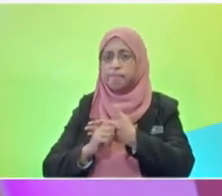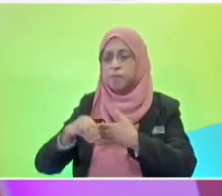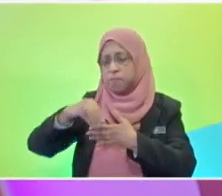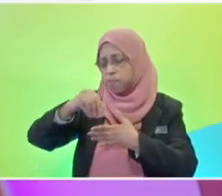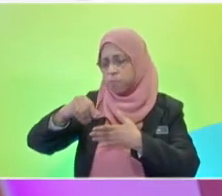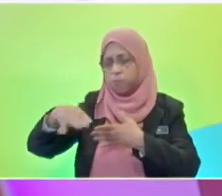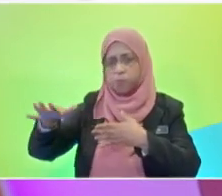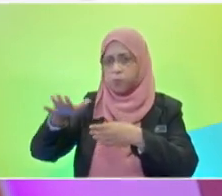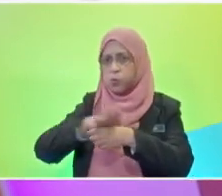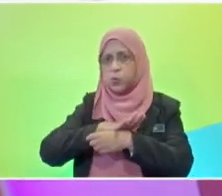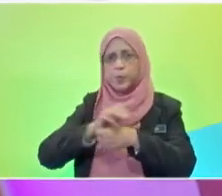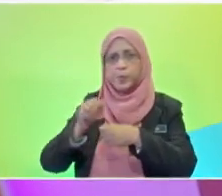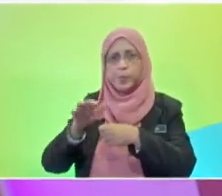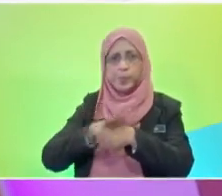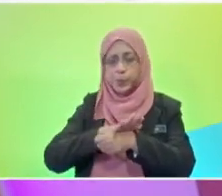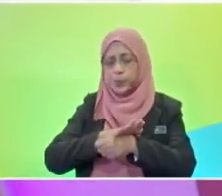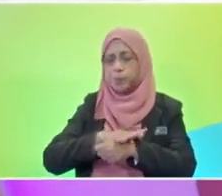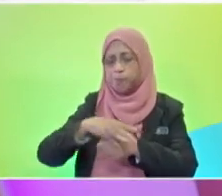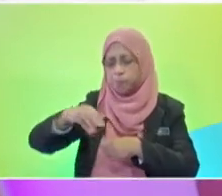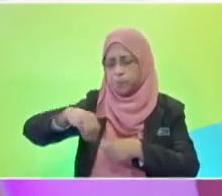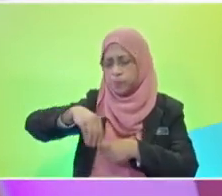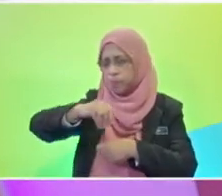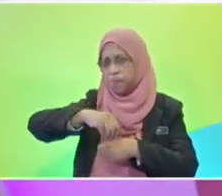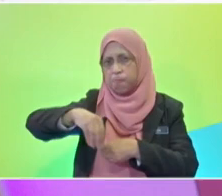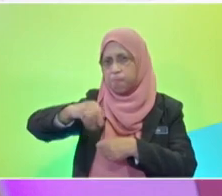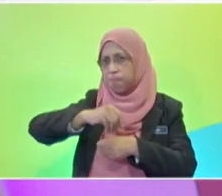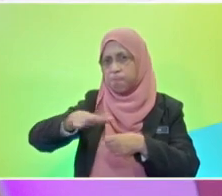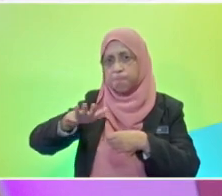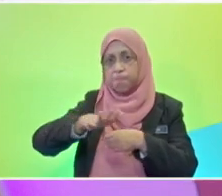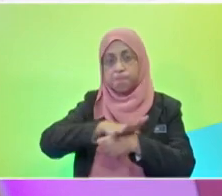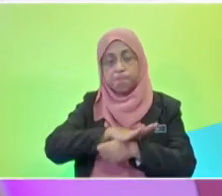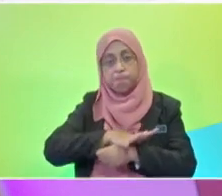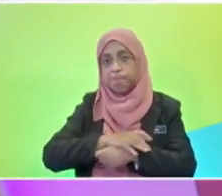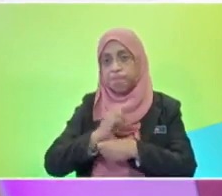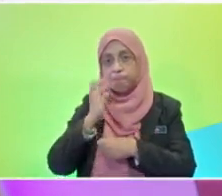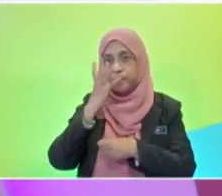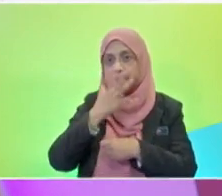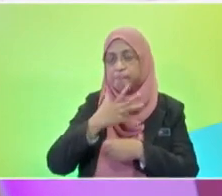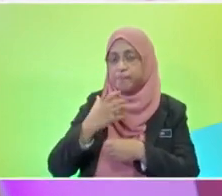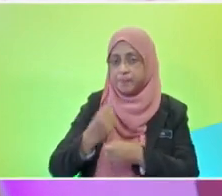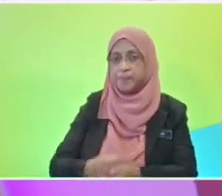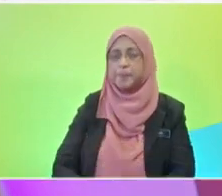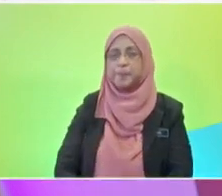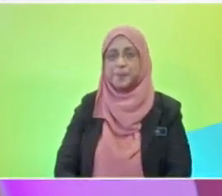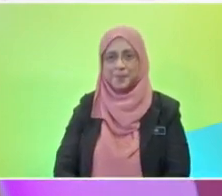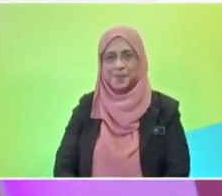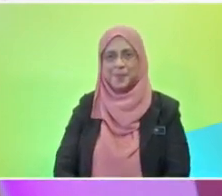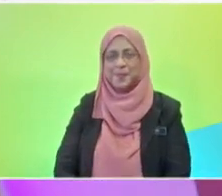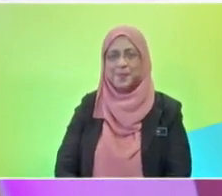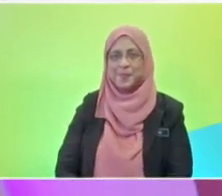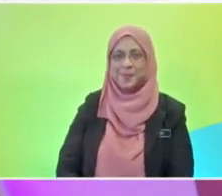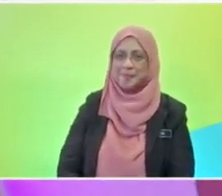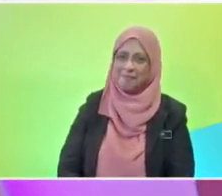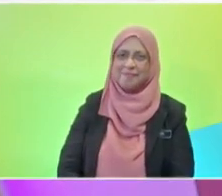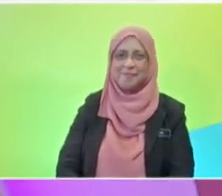Okay. All right, all in. Then we spread it out. Yes. Okay, maybe teacher can help me spread because you seem like an expert